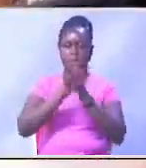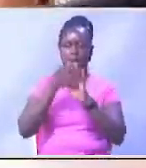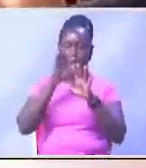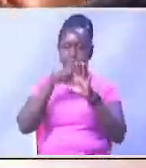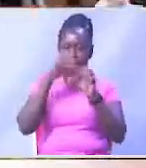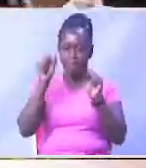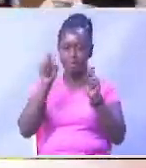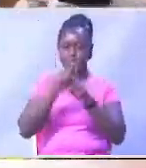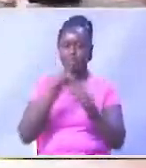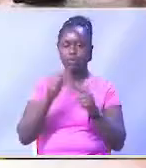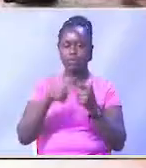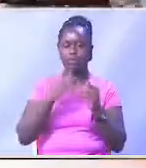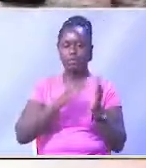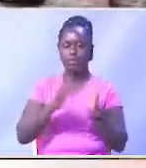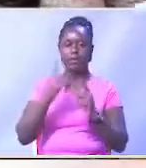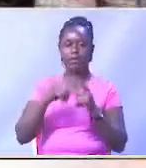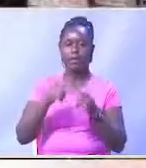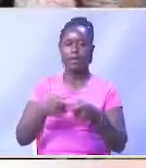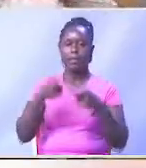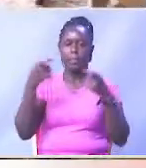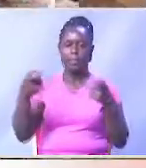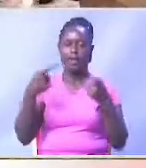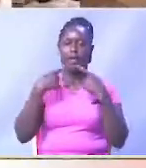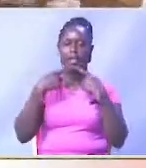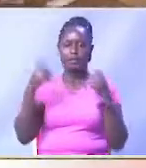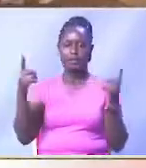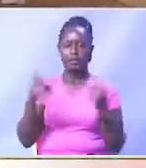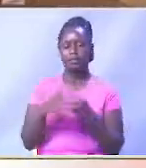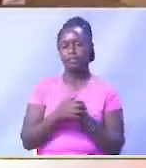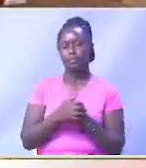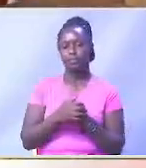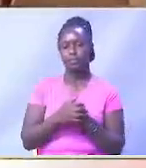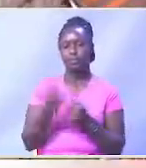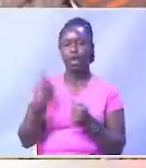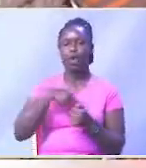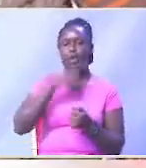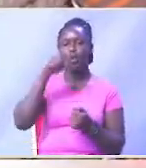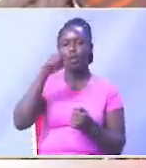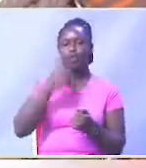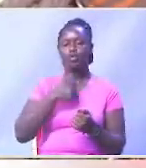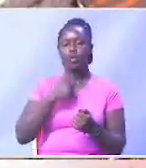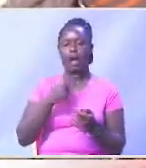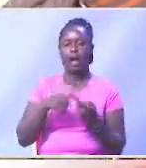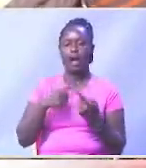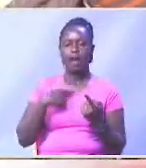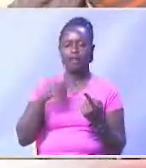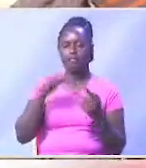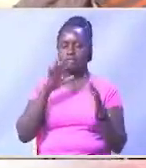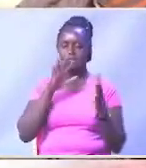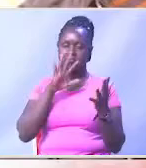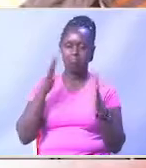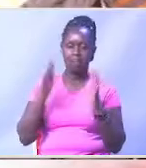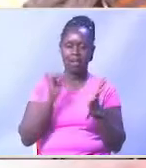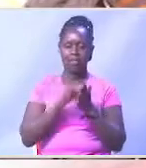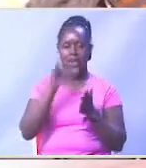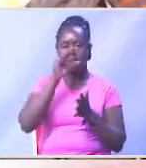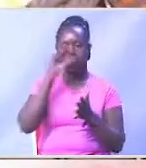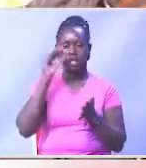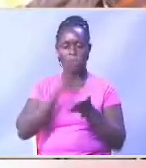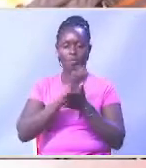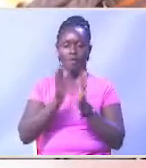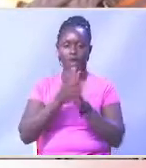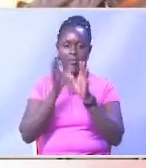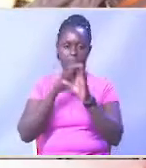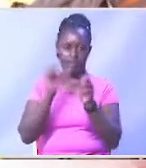Oka's anticipated big announcement. Optimism ya kwamba Musalia atapewa bendera. Mali najua